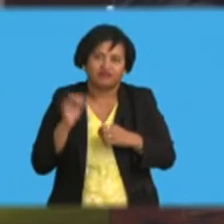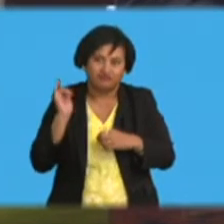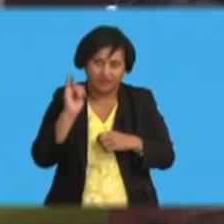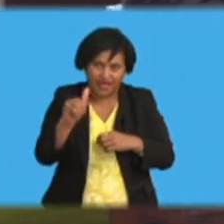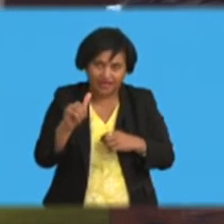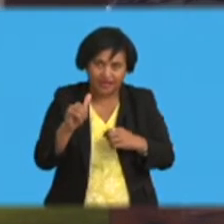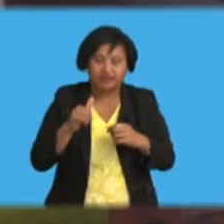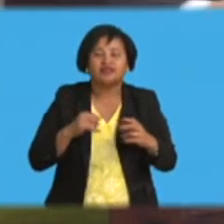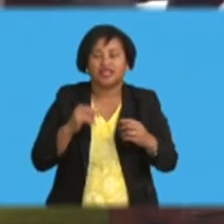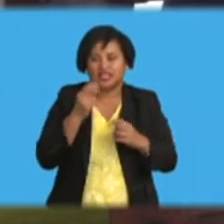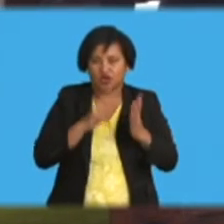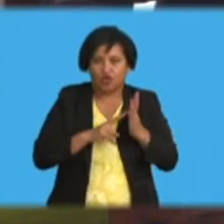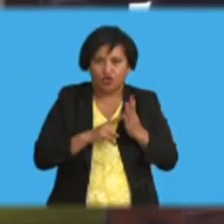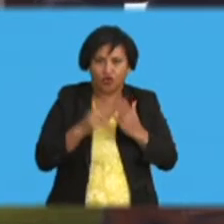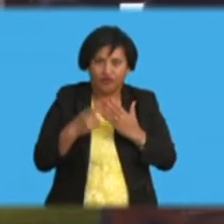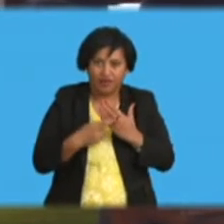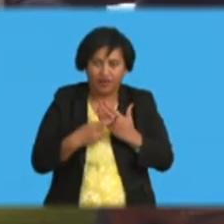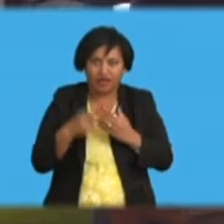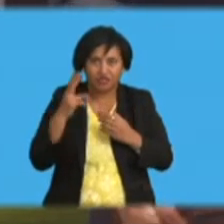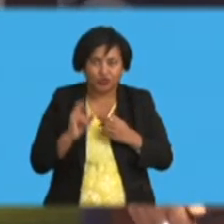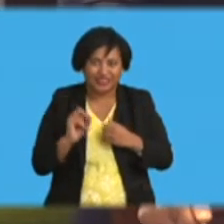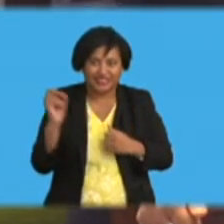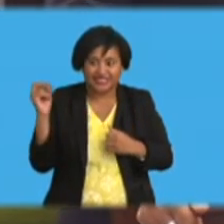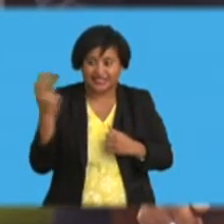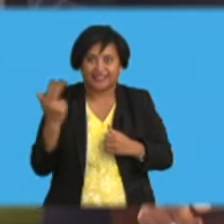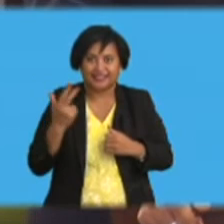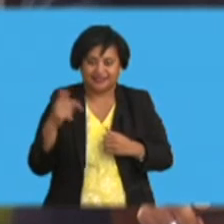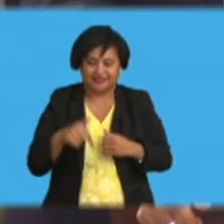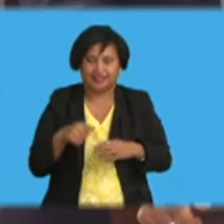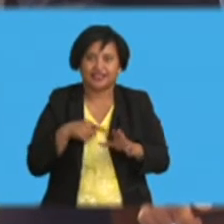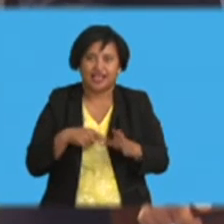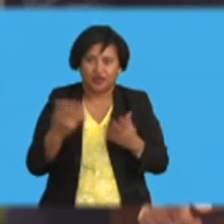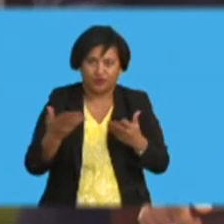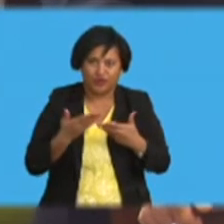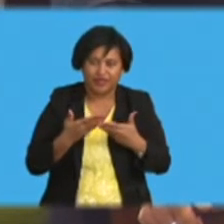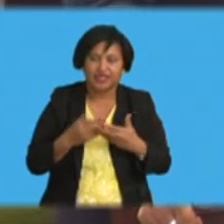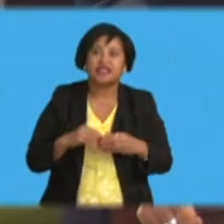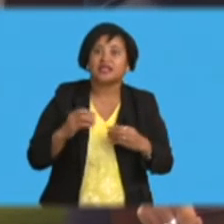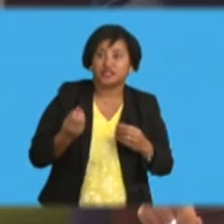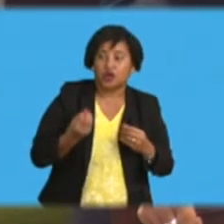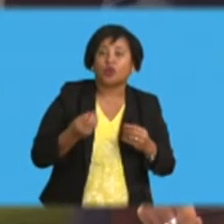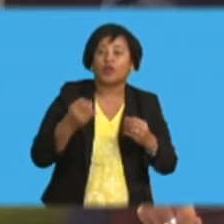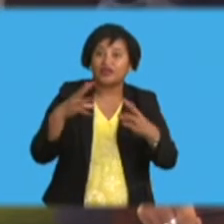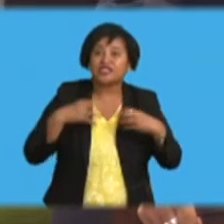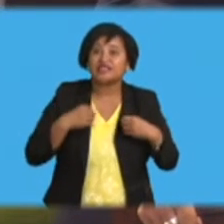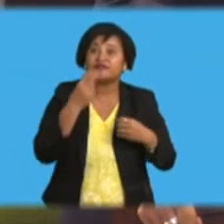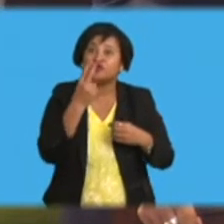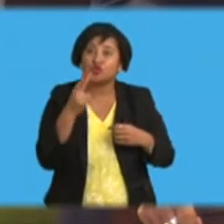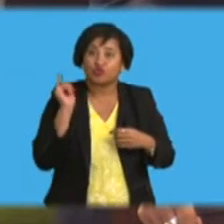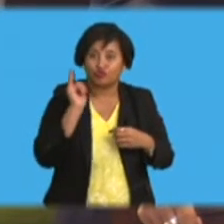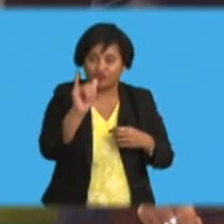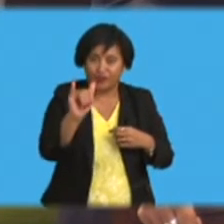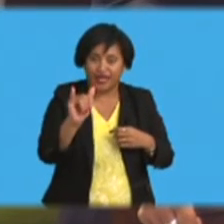in November 2018. The airline will receive 2 737 MAX aircraft this year, with the